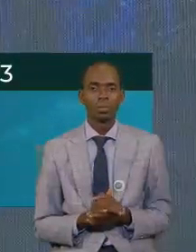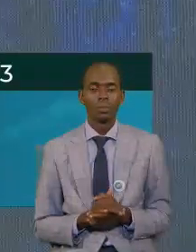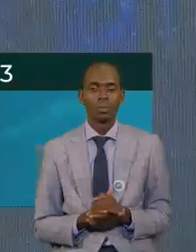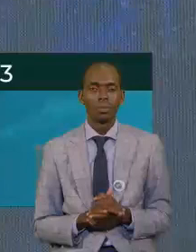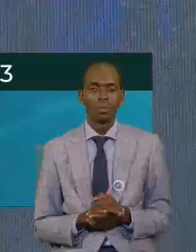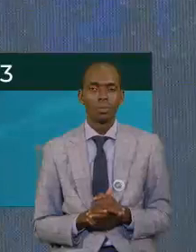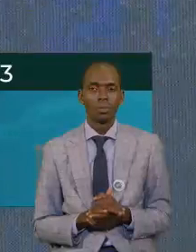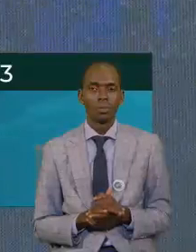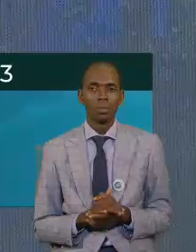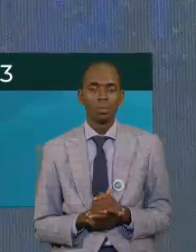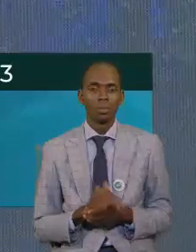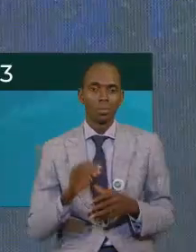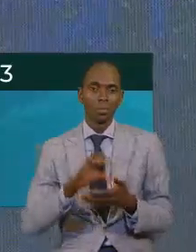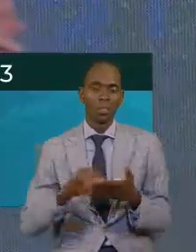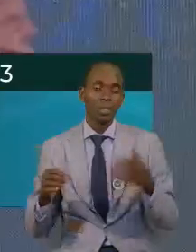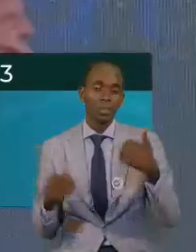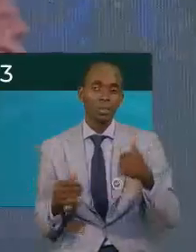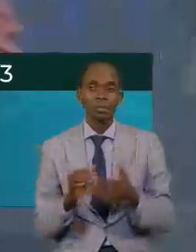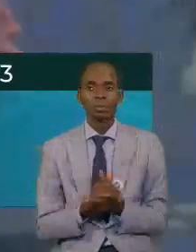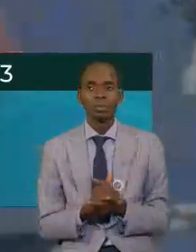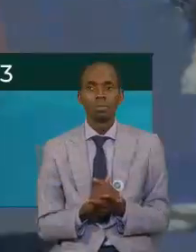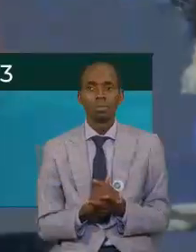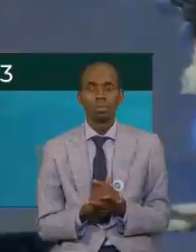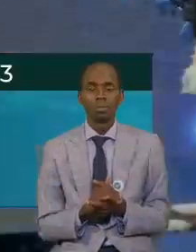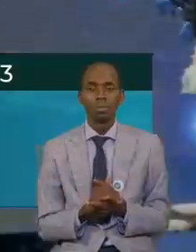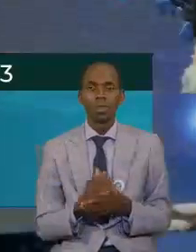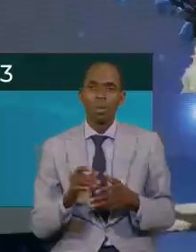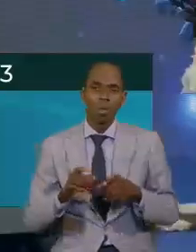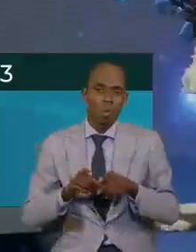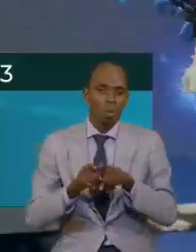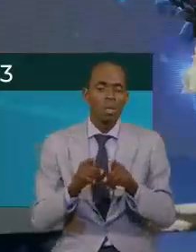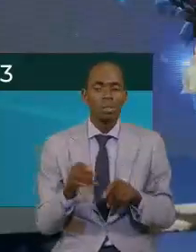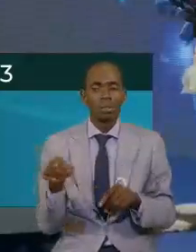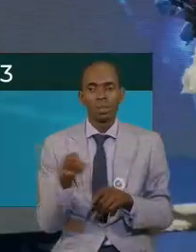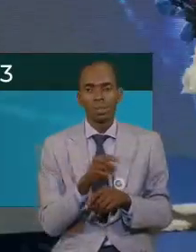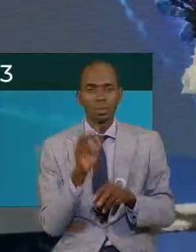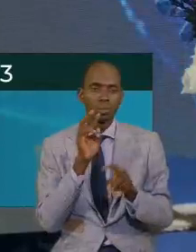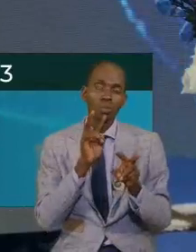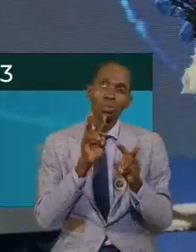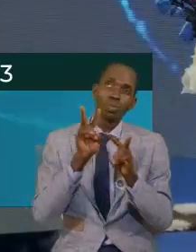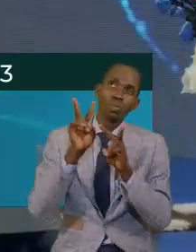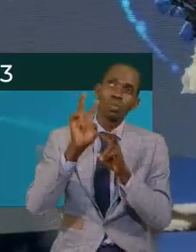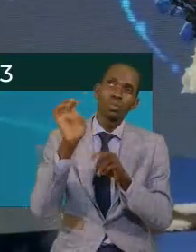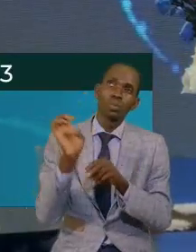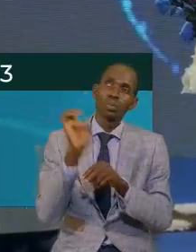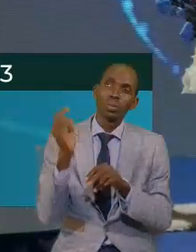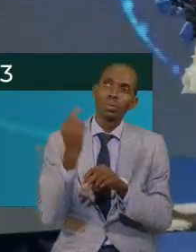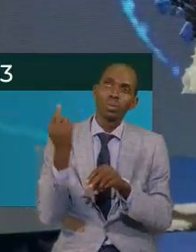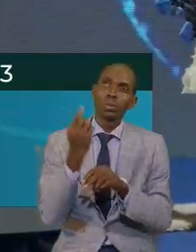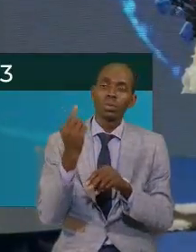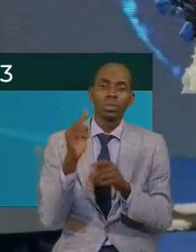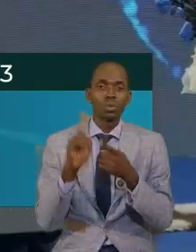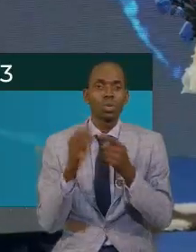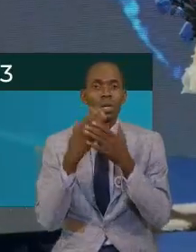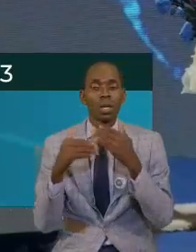In verse 10, it says, and while they looked up steadfastly toward heaven, that's where he went, as he